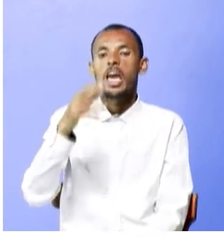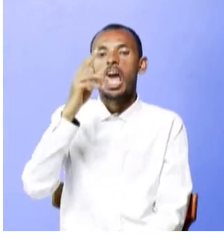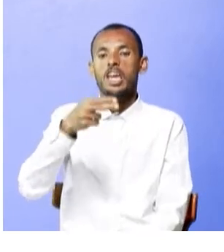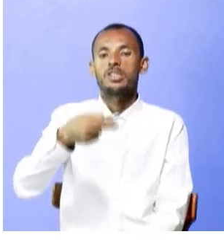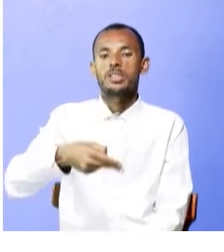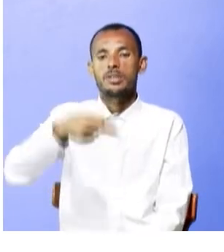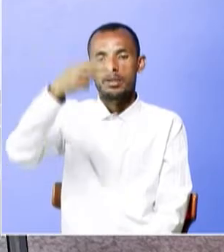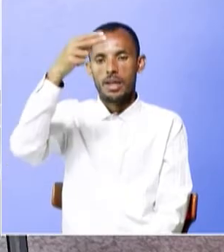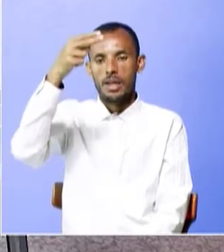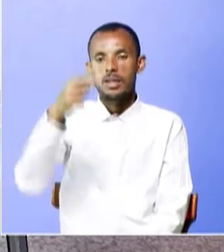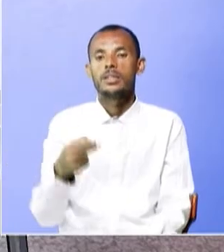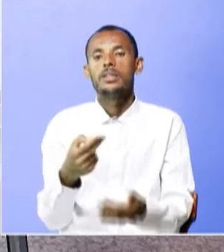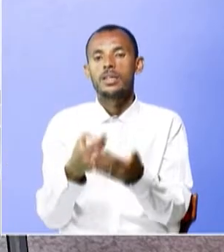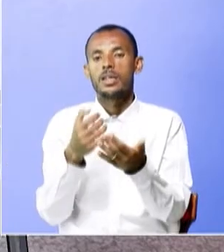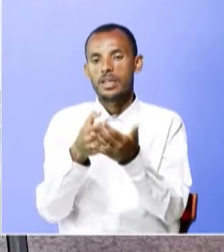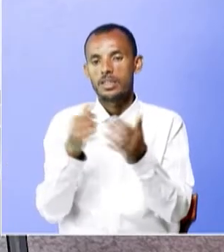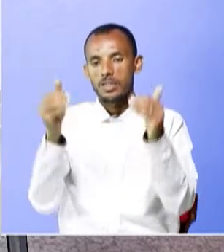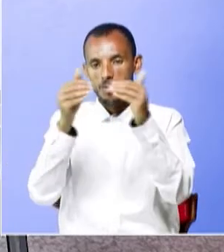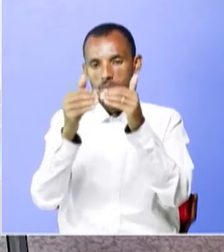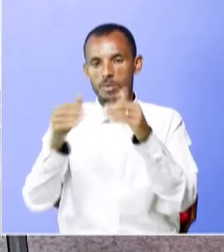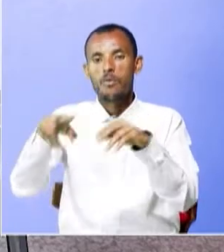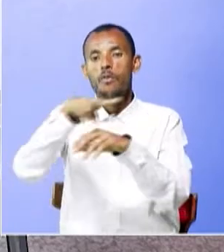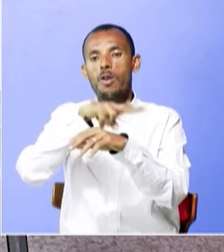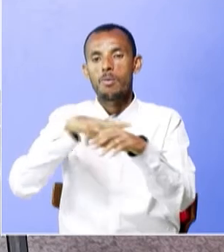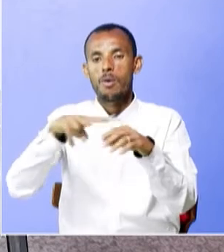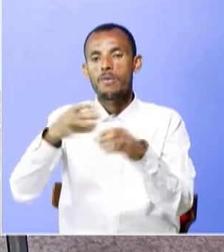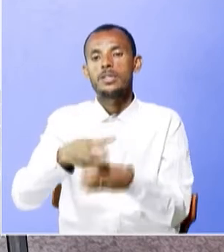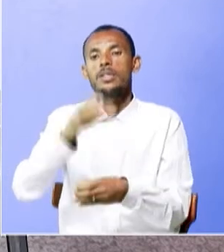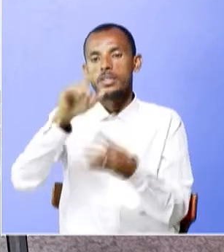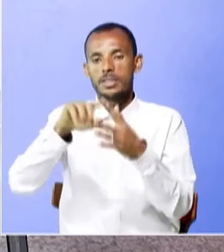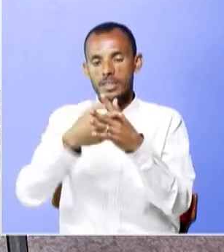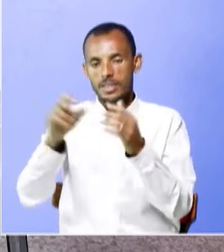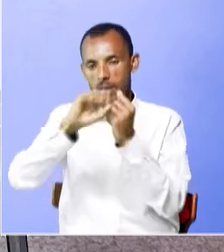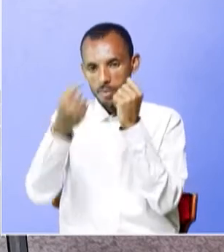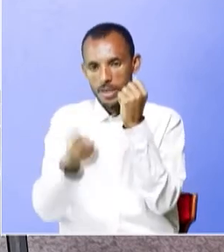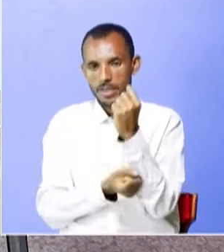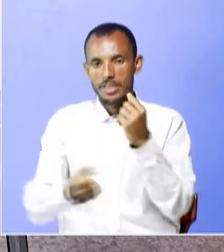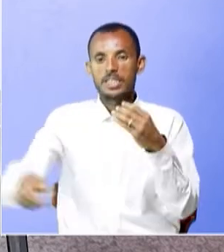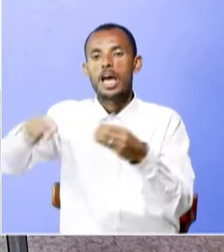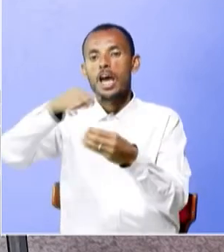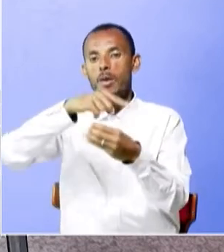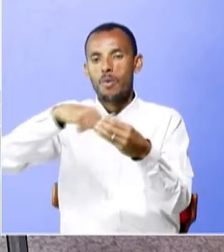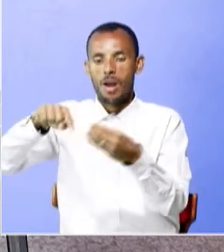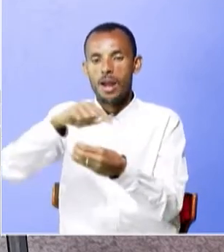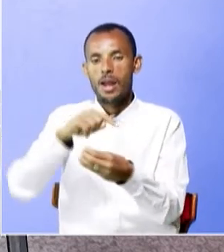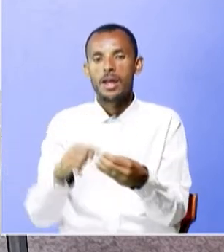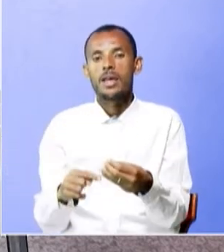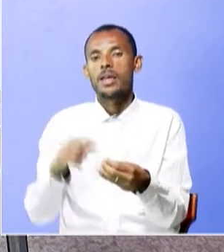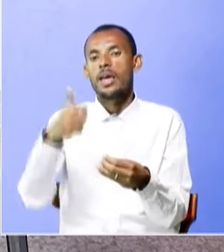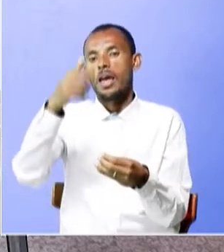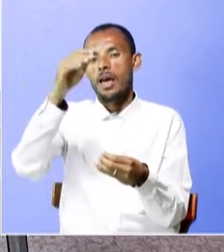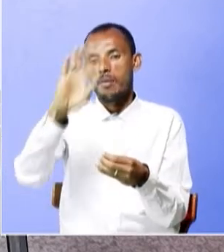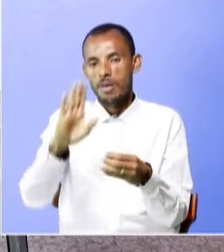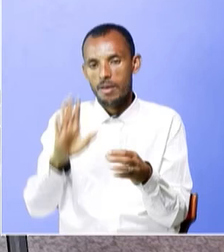volume of a cylinder. Okay, since the base is circular, in place of AB you